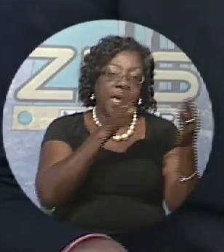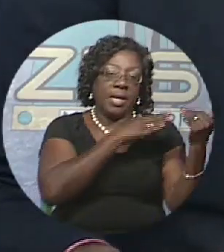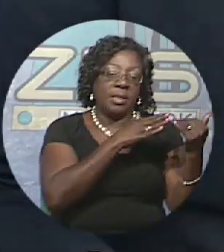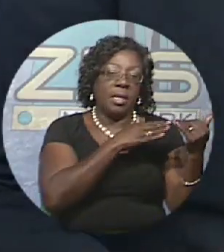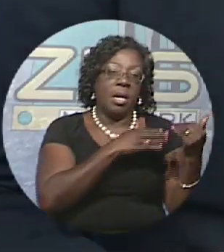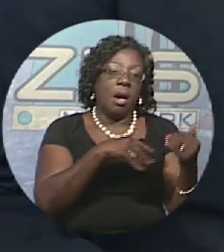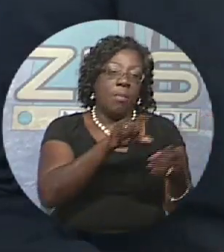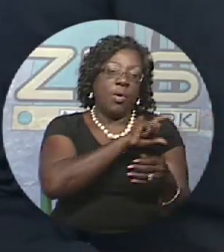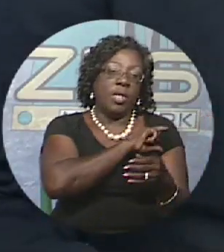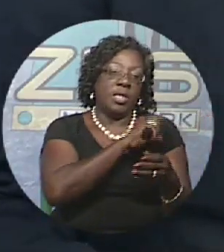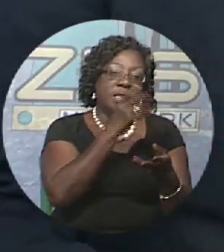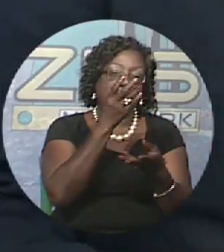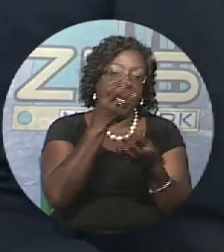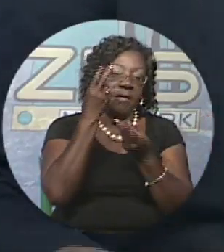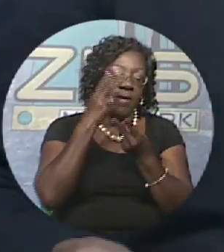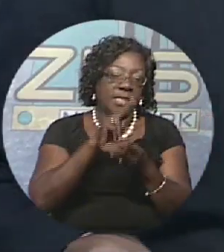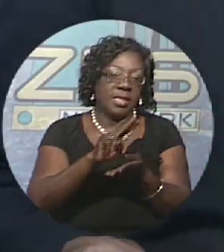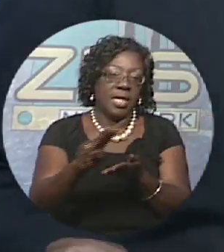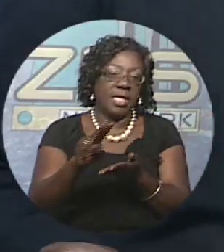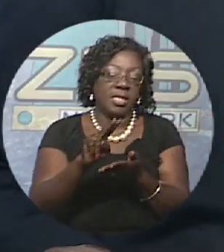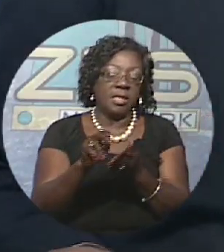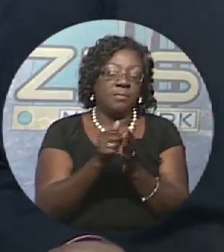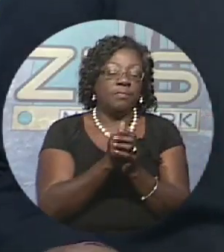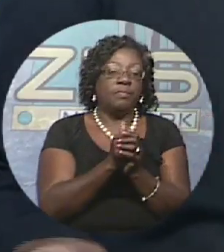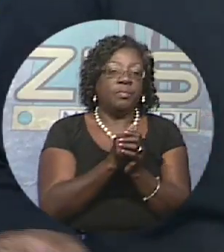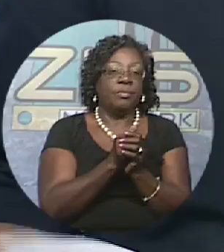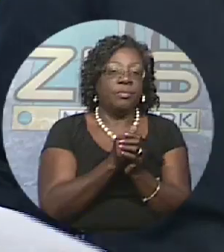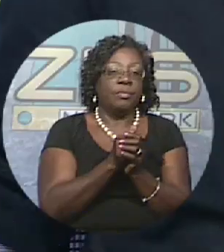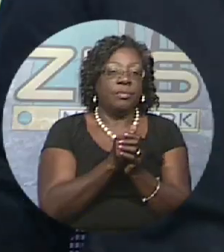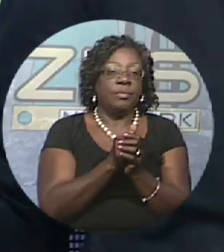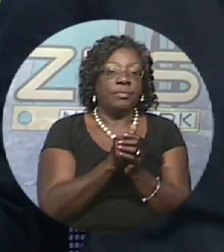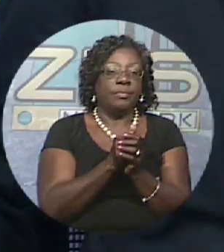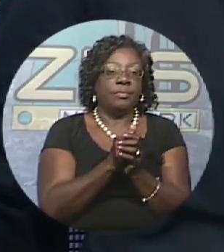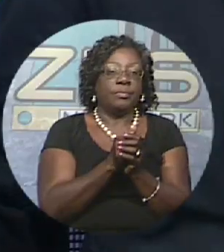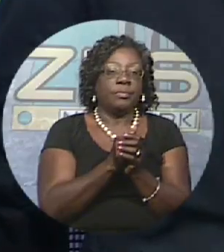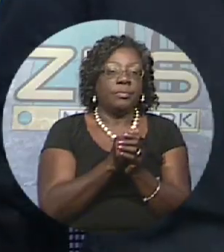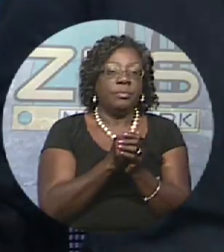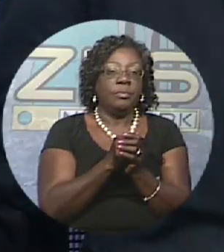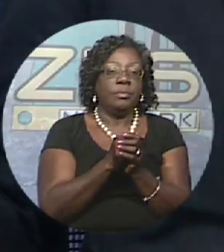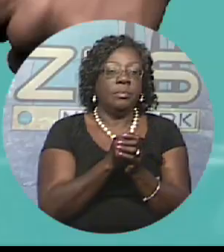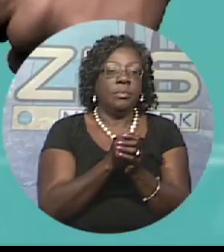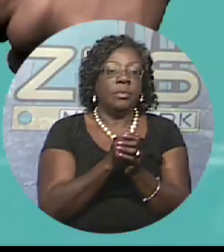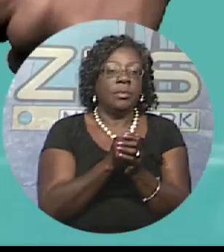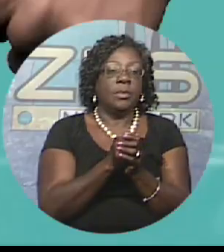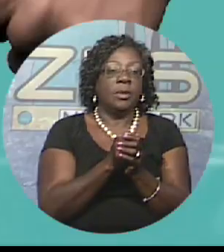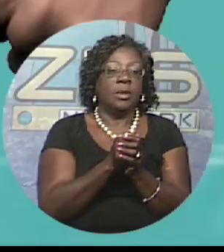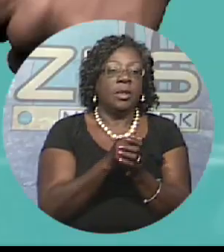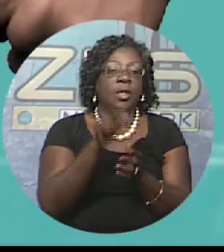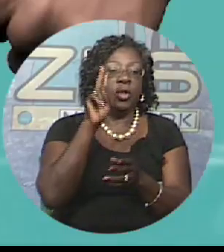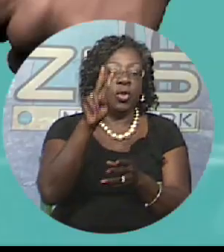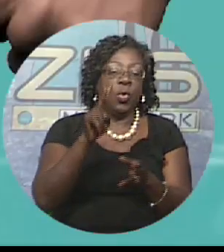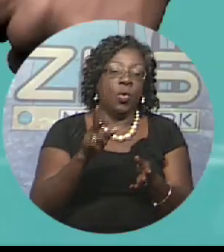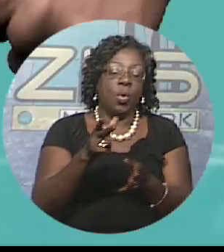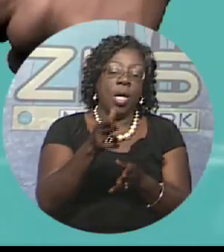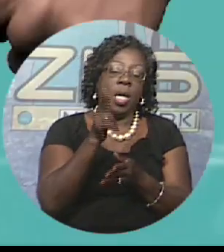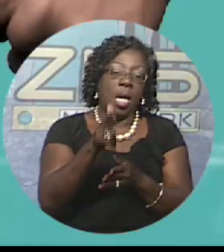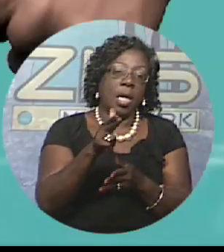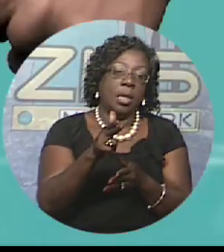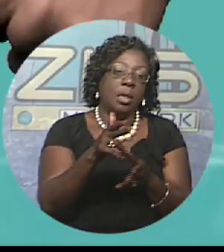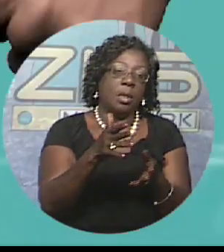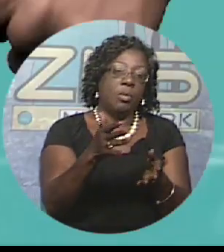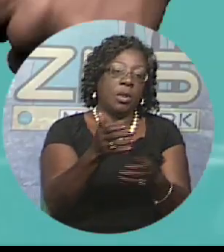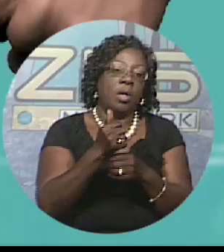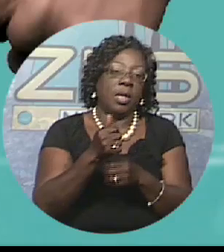public to allow due process to take its proper course," end quote. Well, 2 illegal firearms confiscated and 6